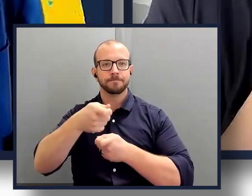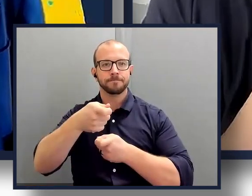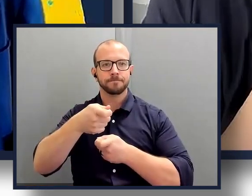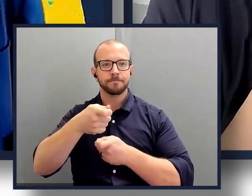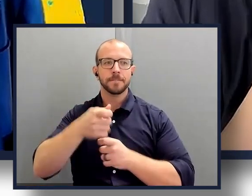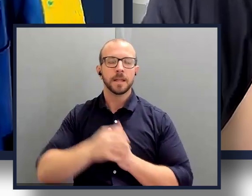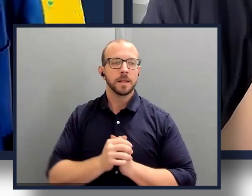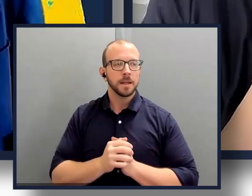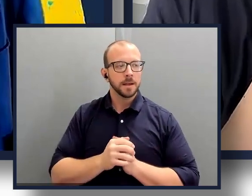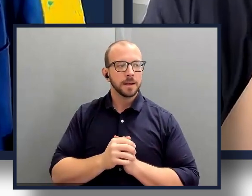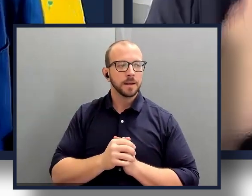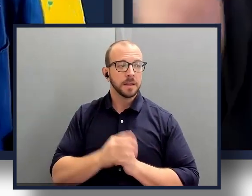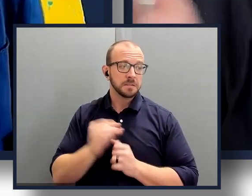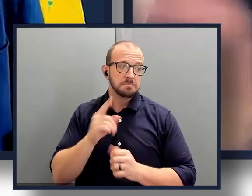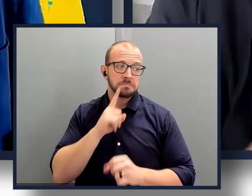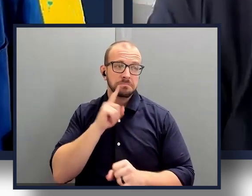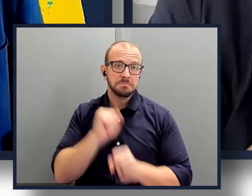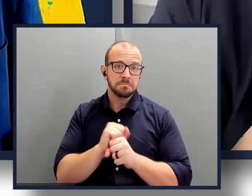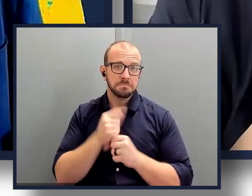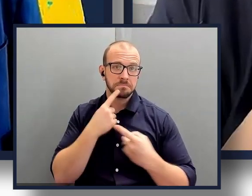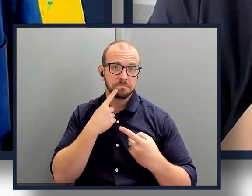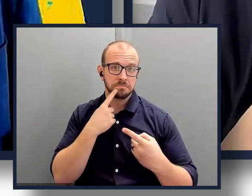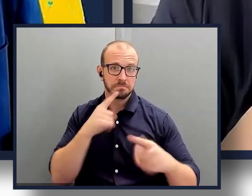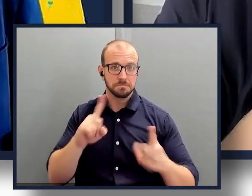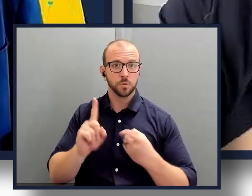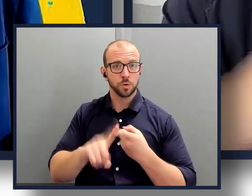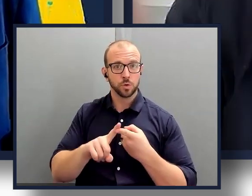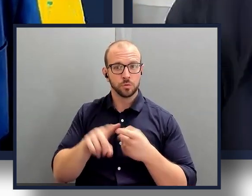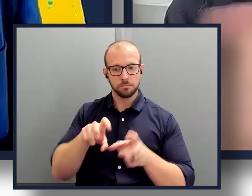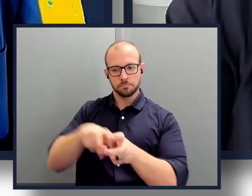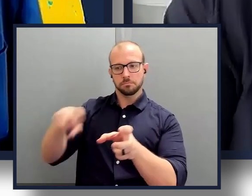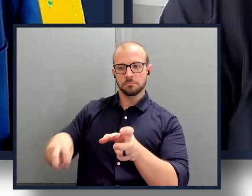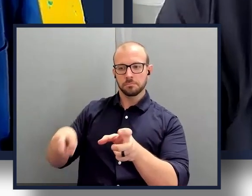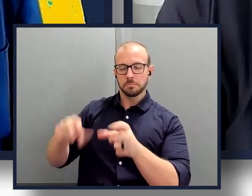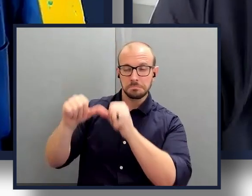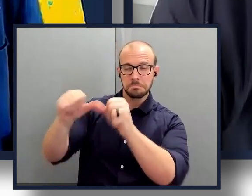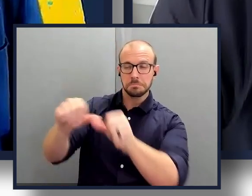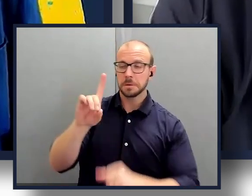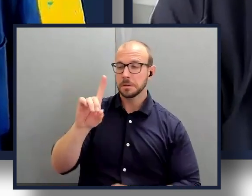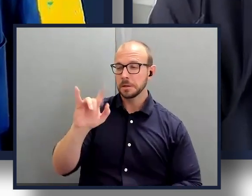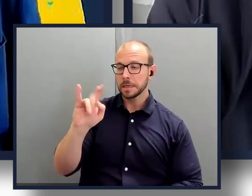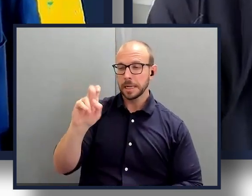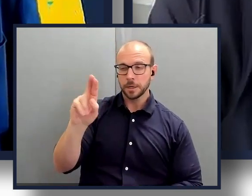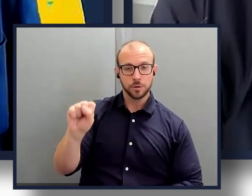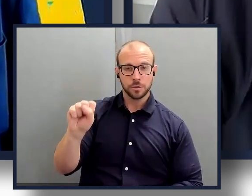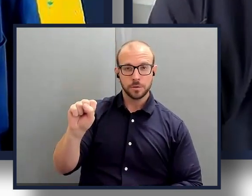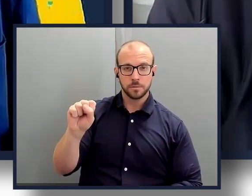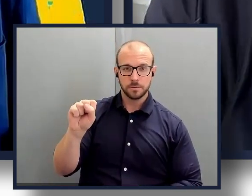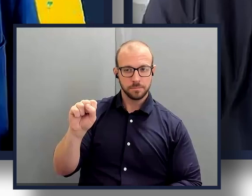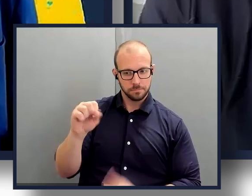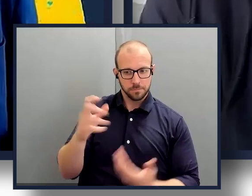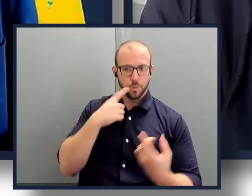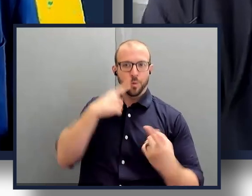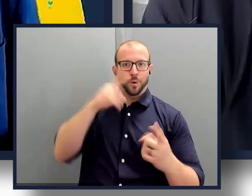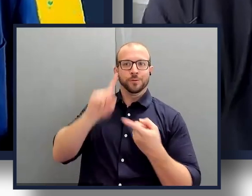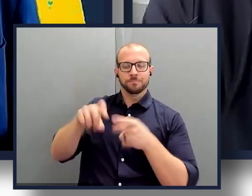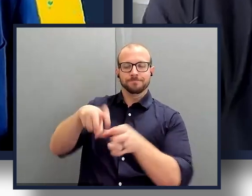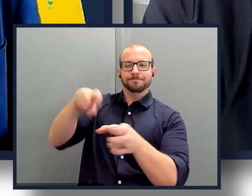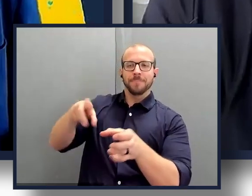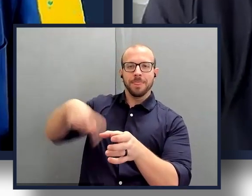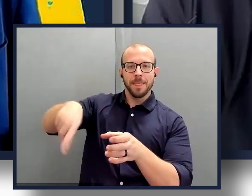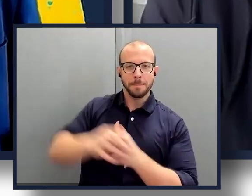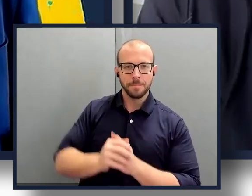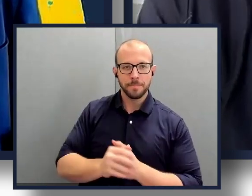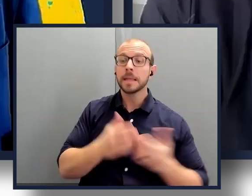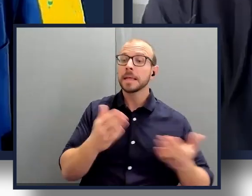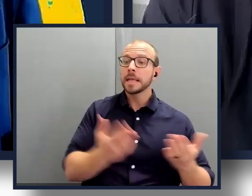getting rid of these longstanding dictators. Here in the United States, I think in some respects it would